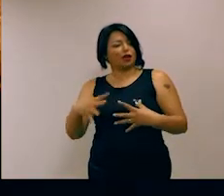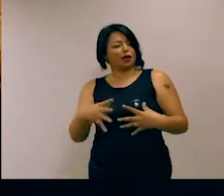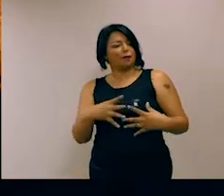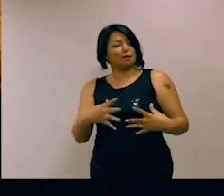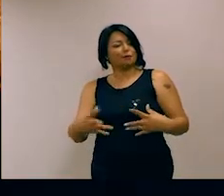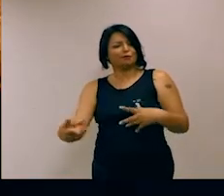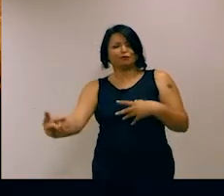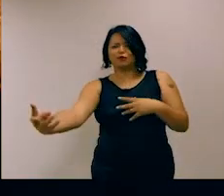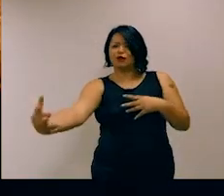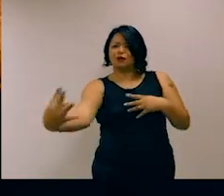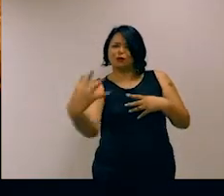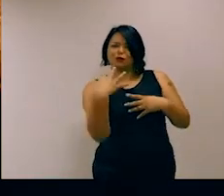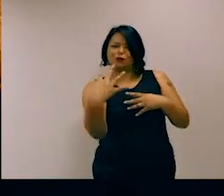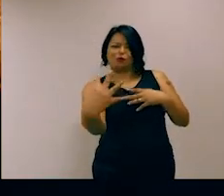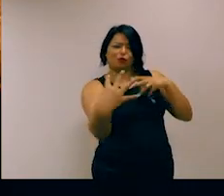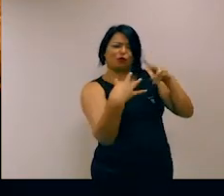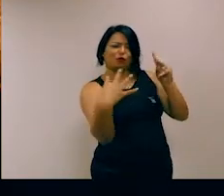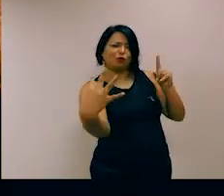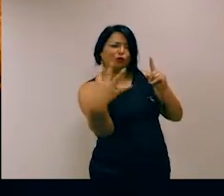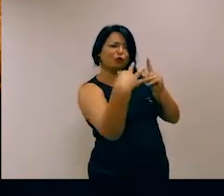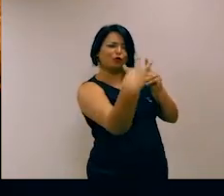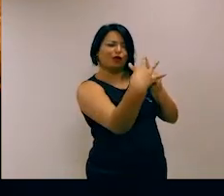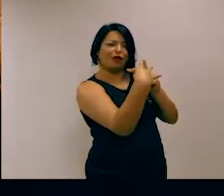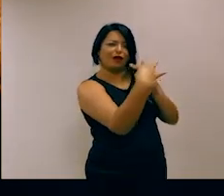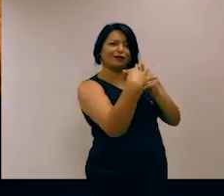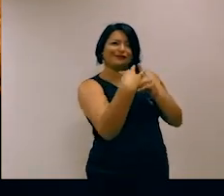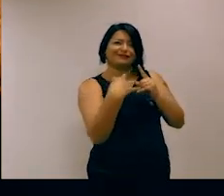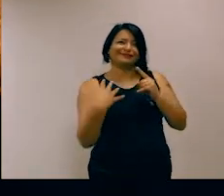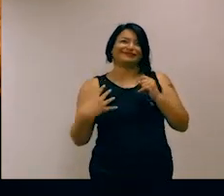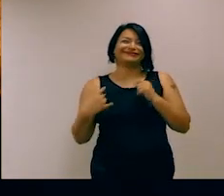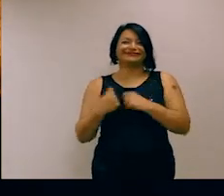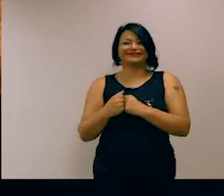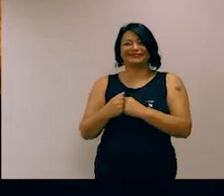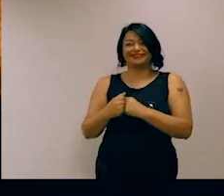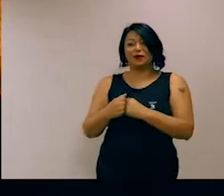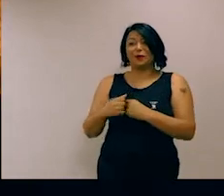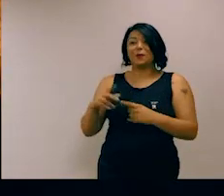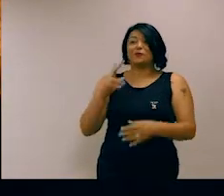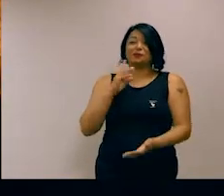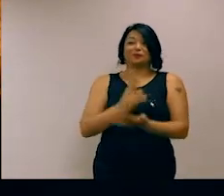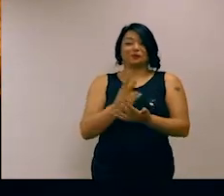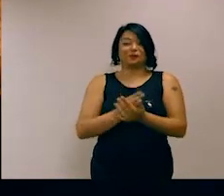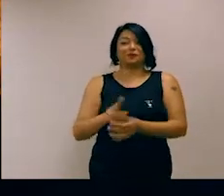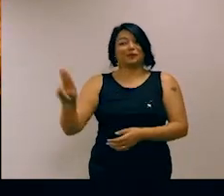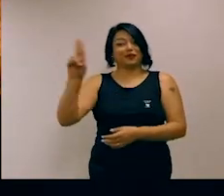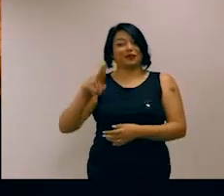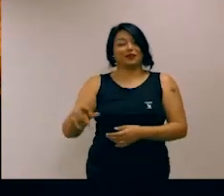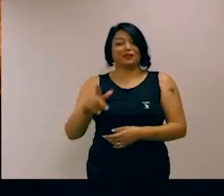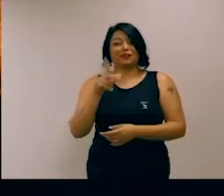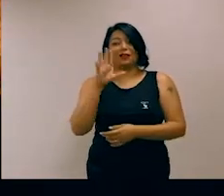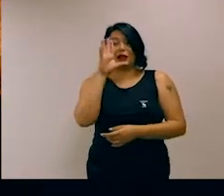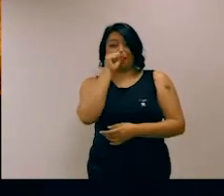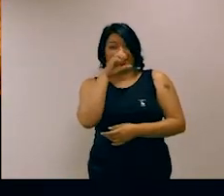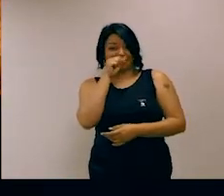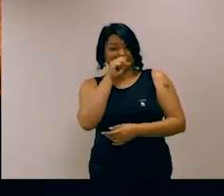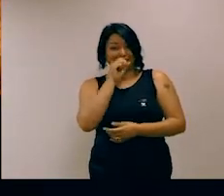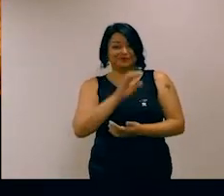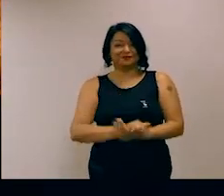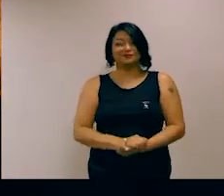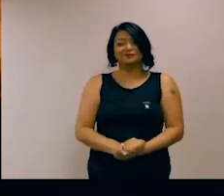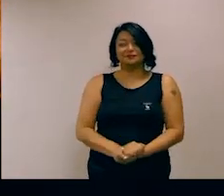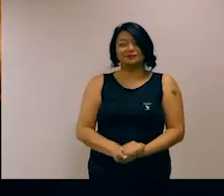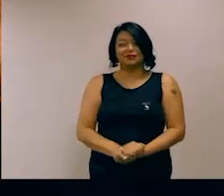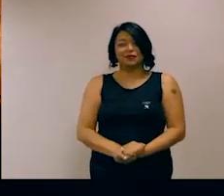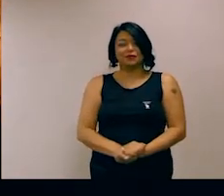You can see me better, but visually you know that you can see me, even in the dark, because of this orange, this bright orange,